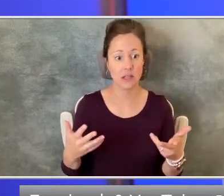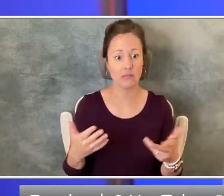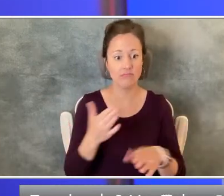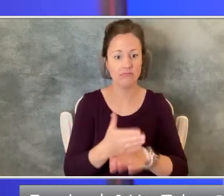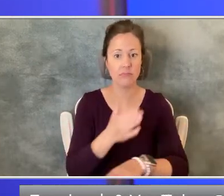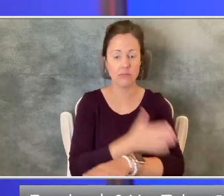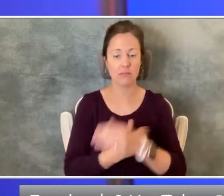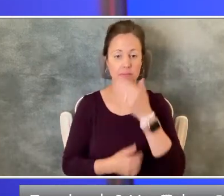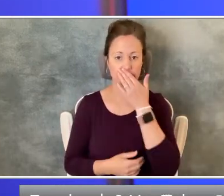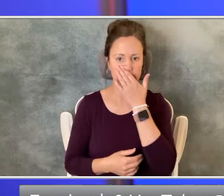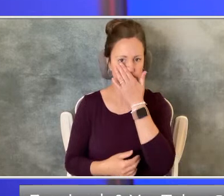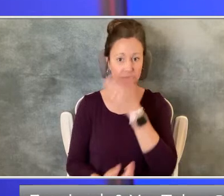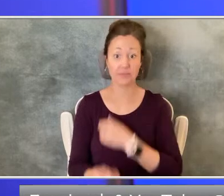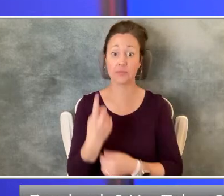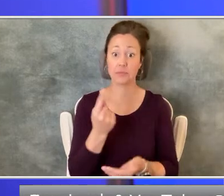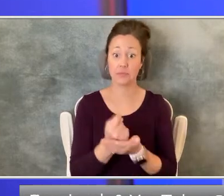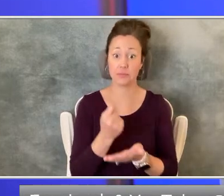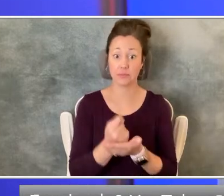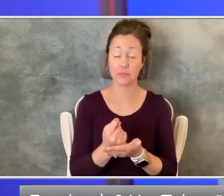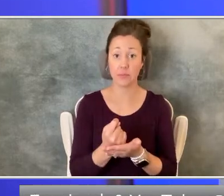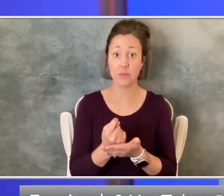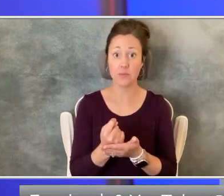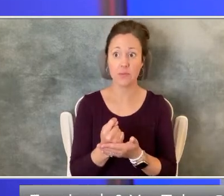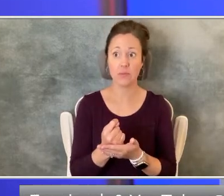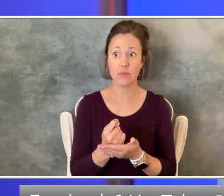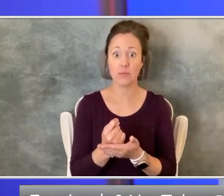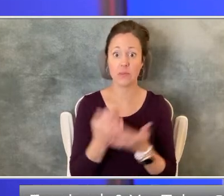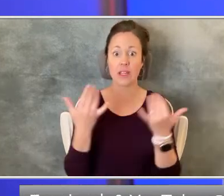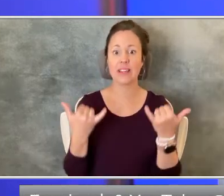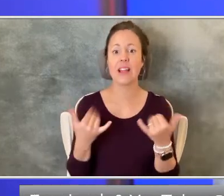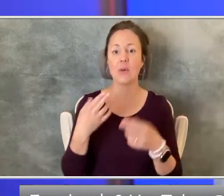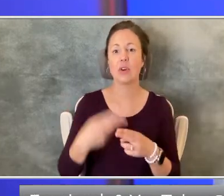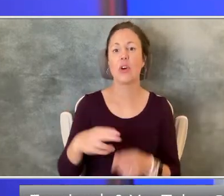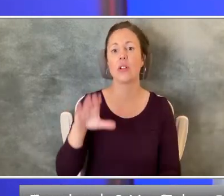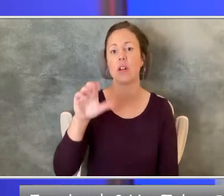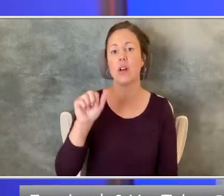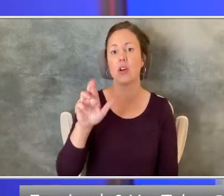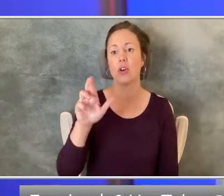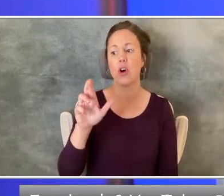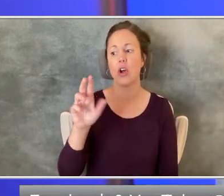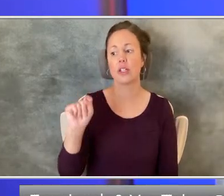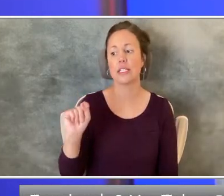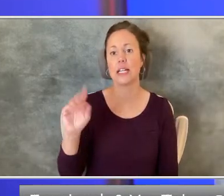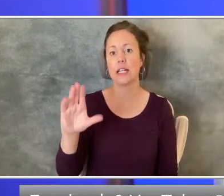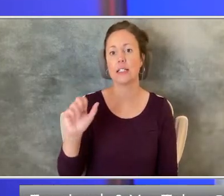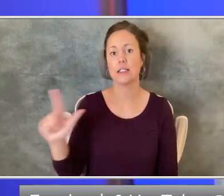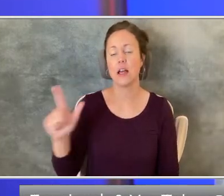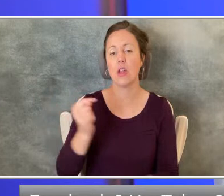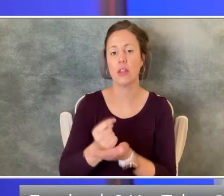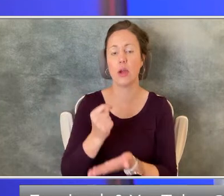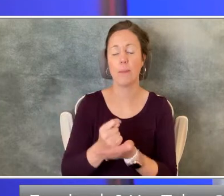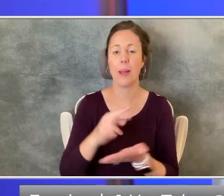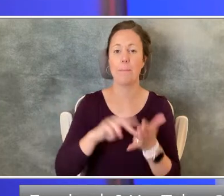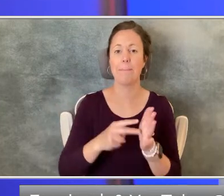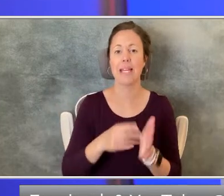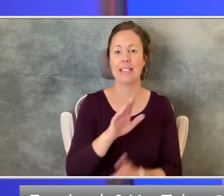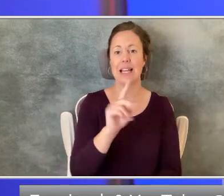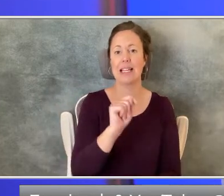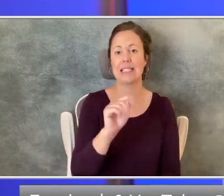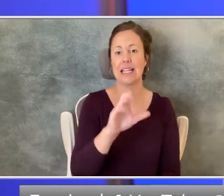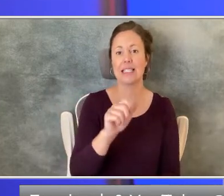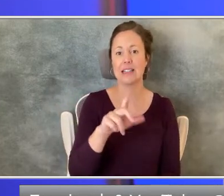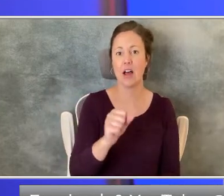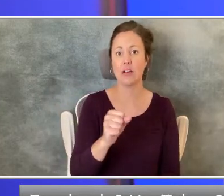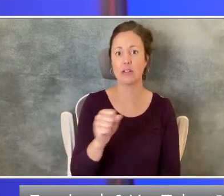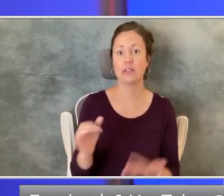in early studies for amyloidosis is CAR T-cell therapy, taking his T cells out, genetically re-engineering them to